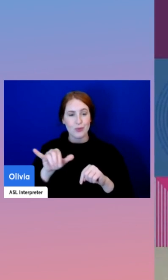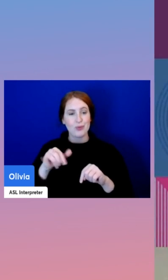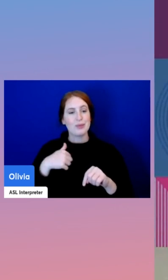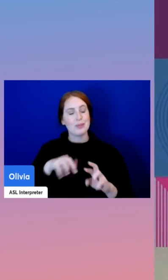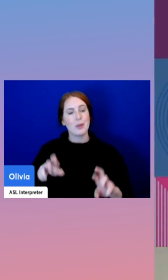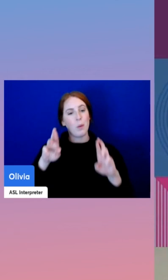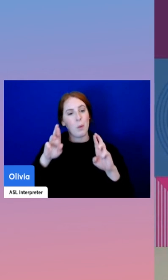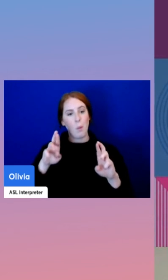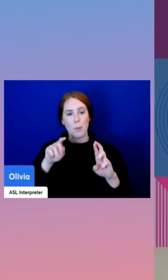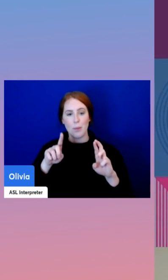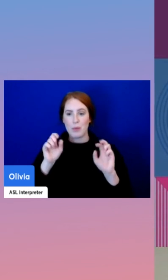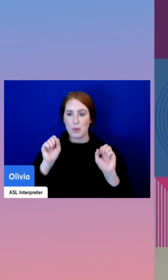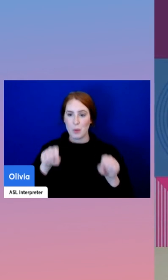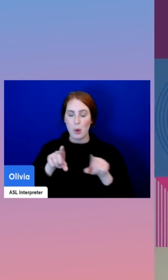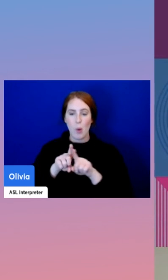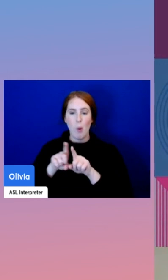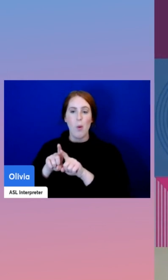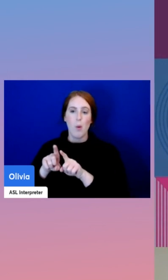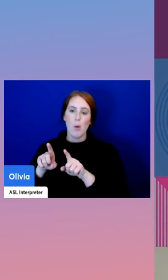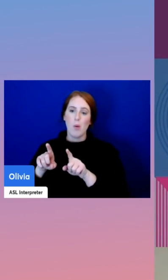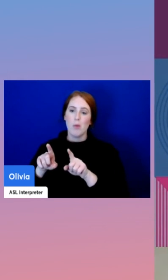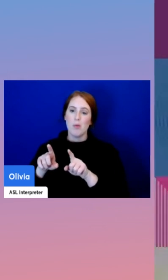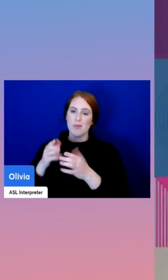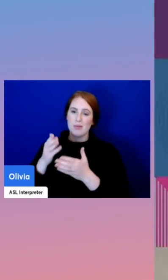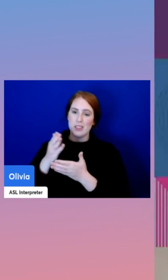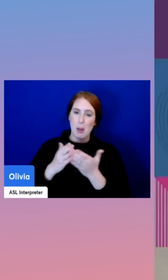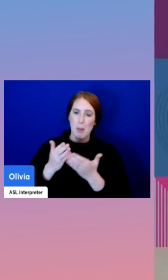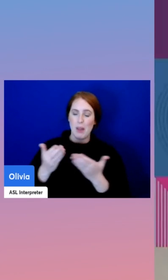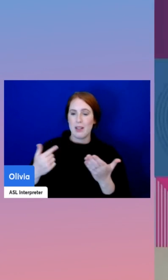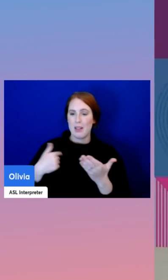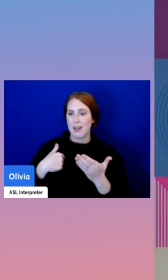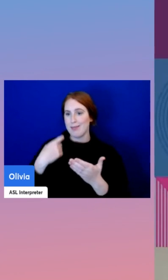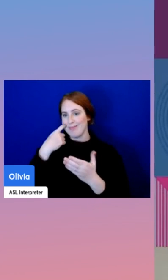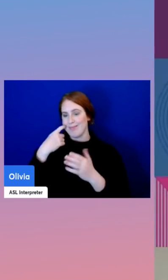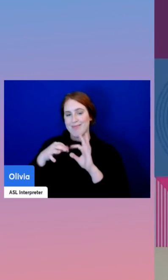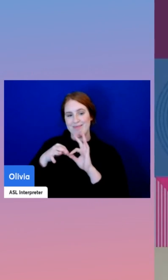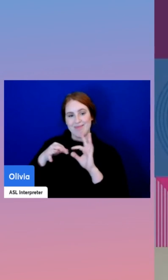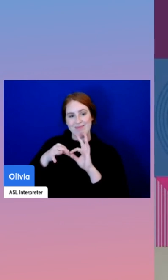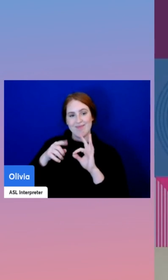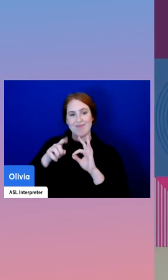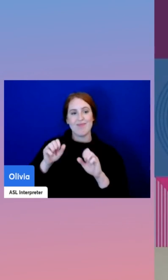that you'll be able to also apply some of the practices I've mentioned to your organization and practices as well.